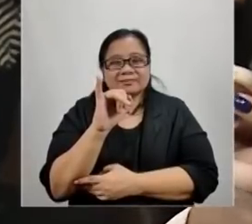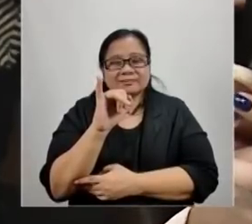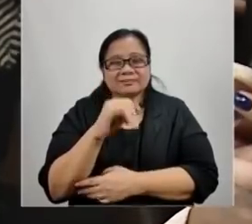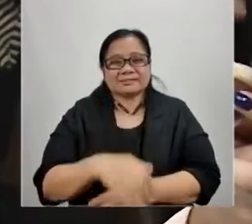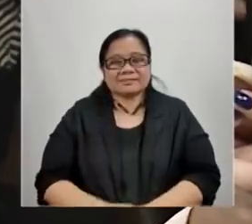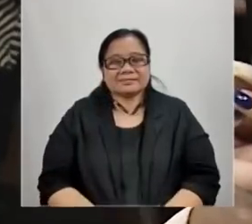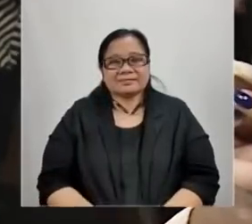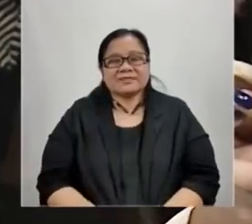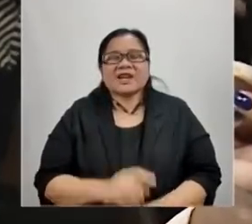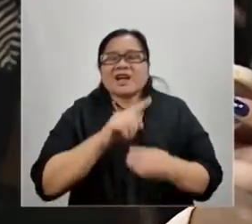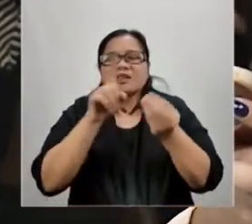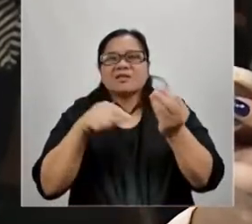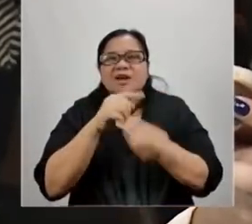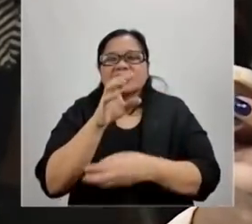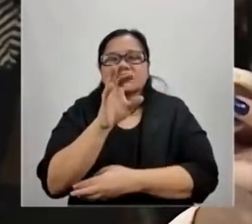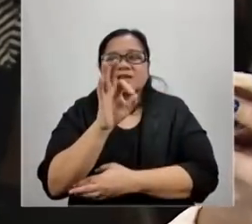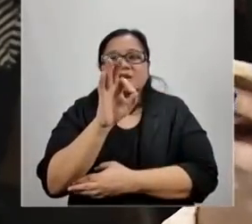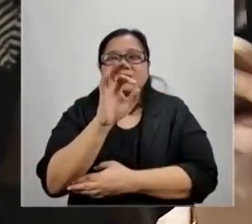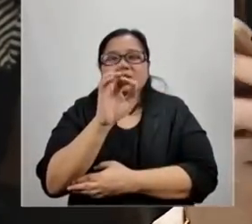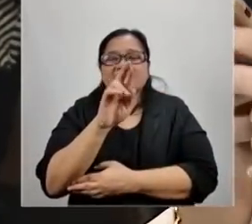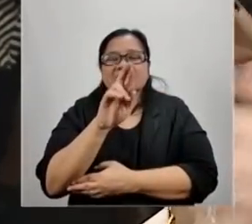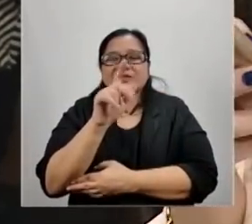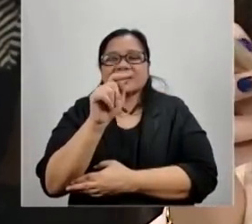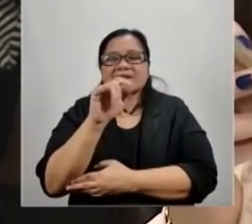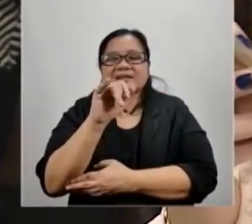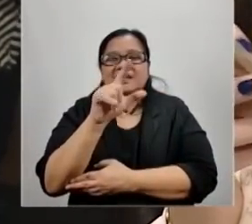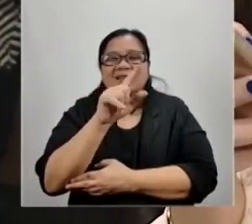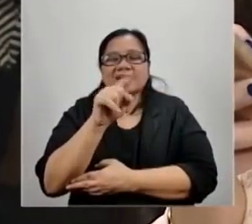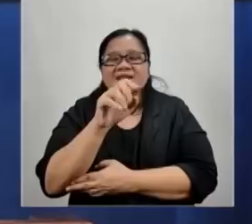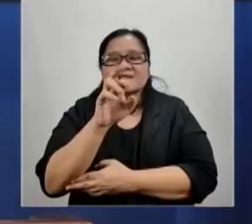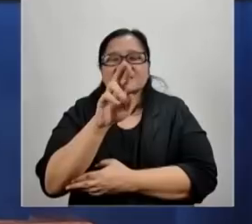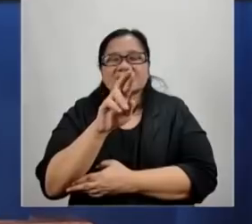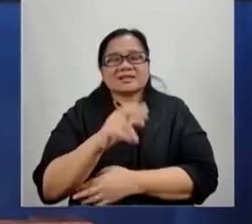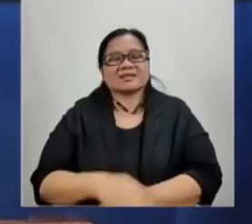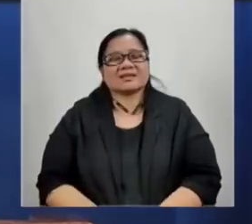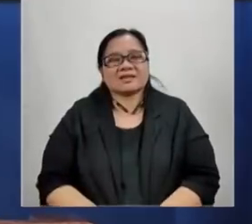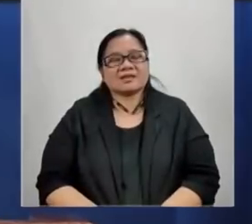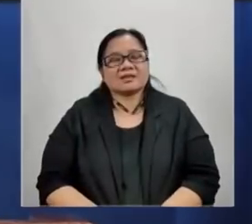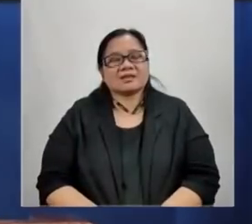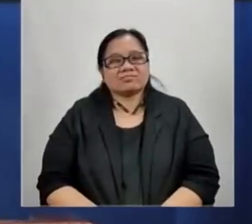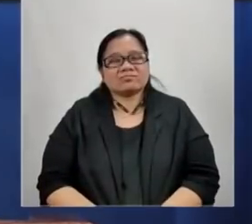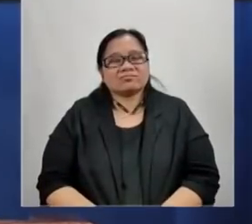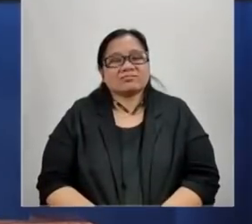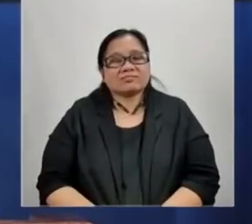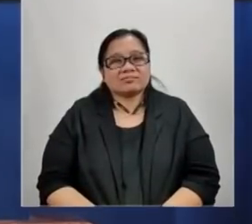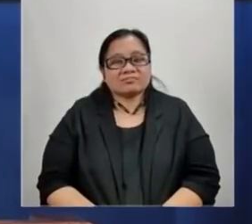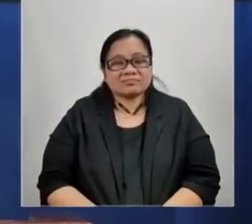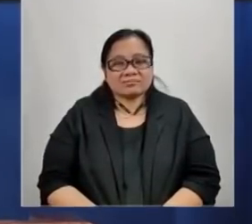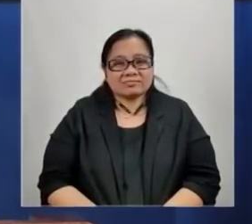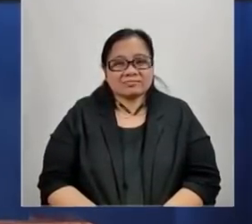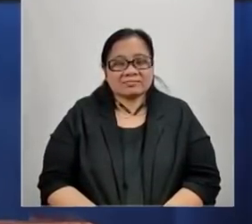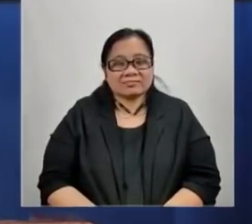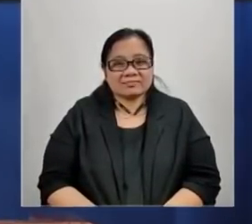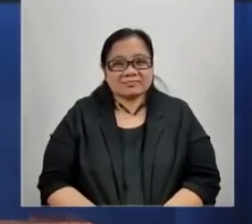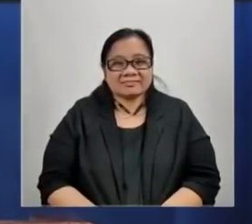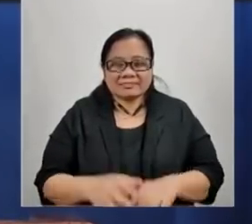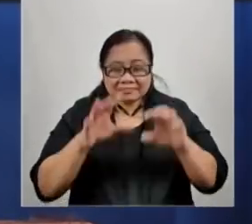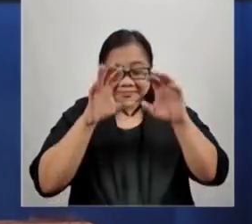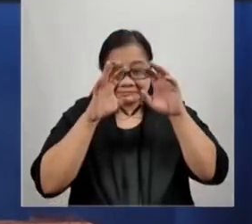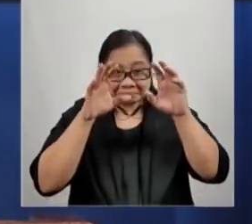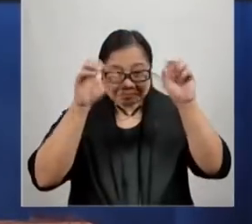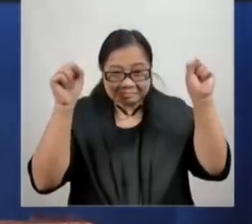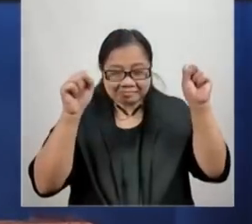fertilizers. Yes. May we know what was discussed in that meeting? Well, as you know, foremost on the President's mind is to protect